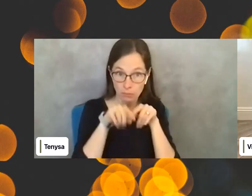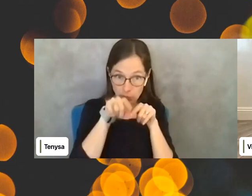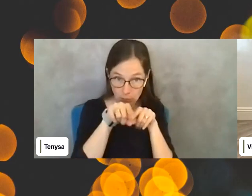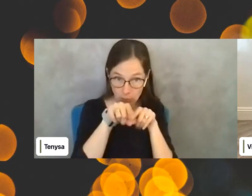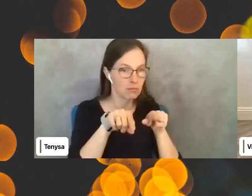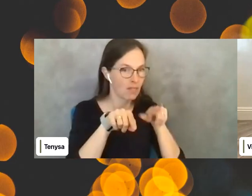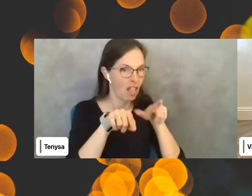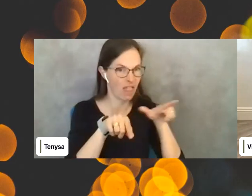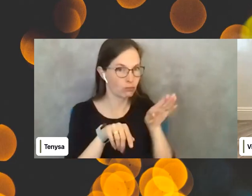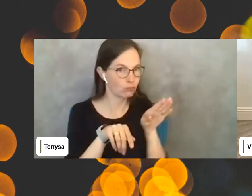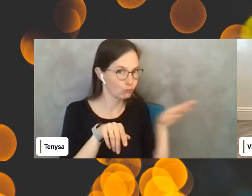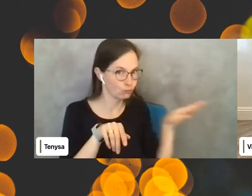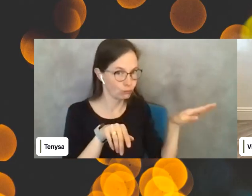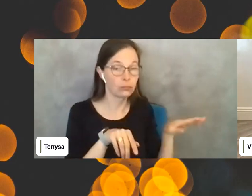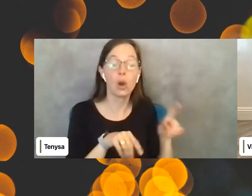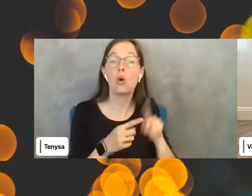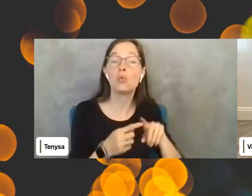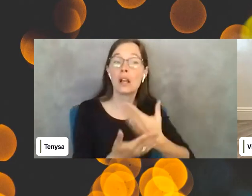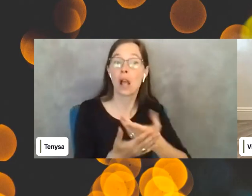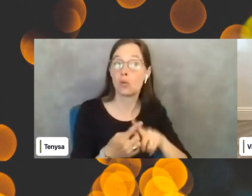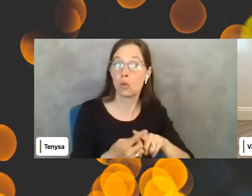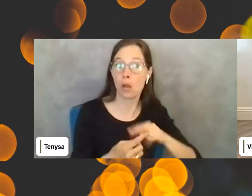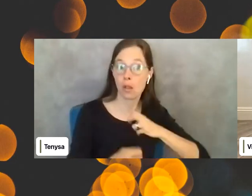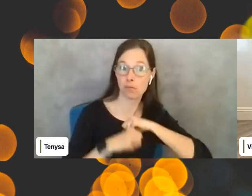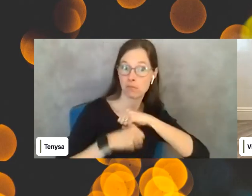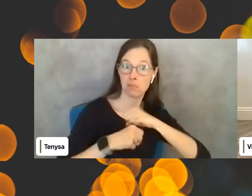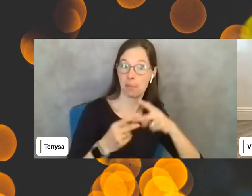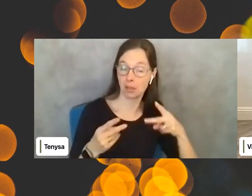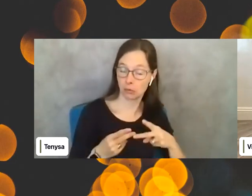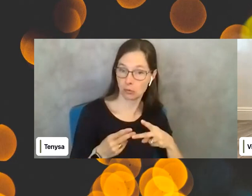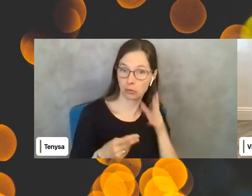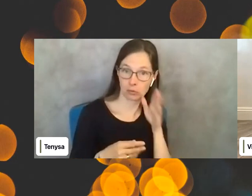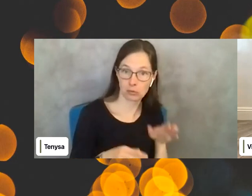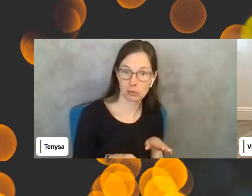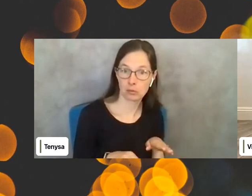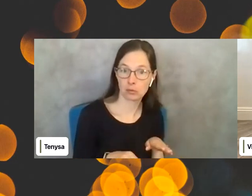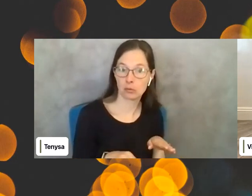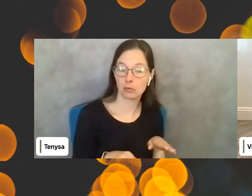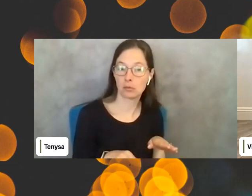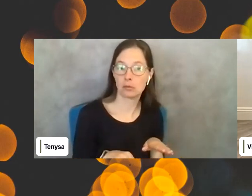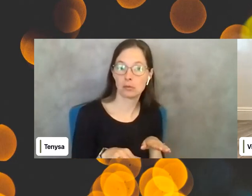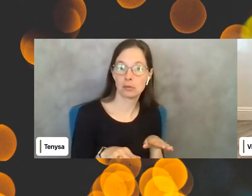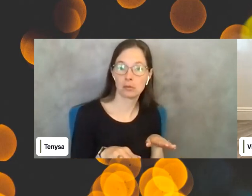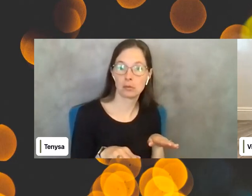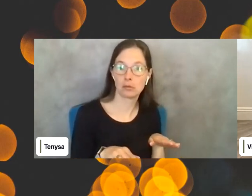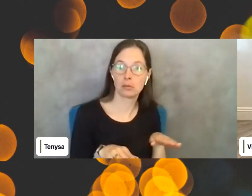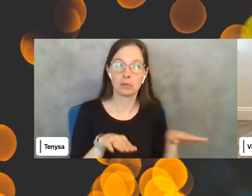then to get to the on guard position, you're gonna take a nice little step